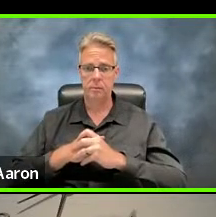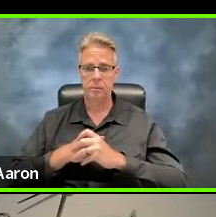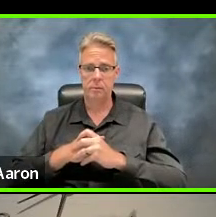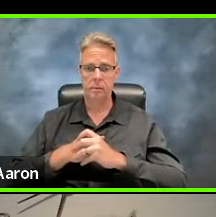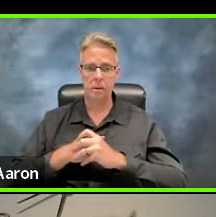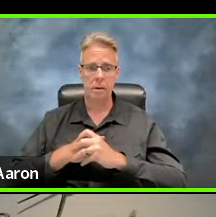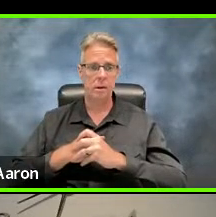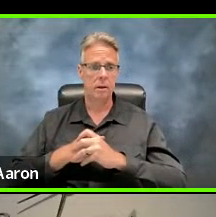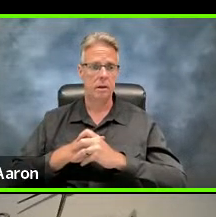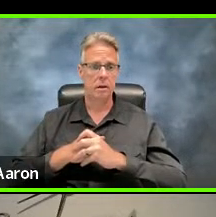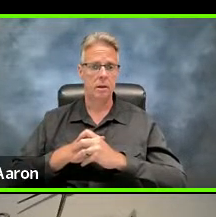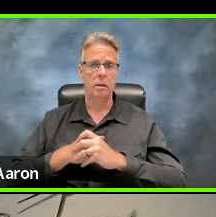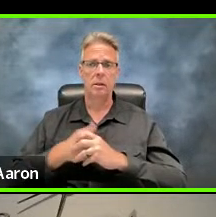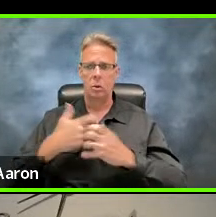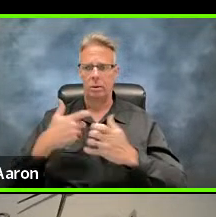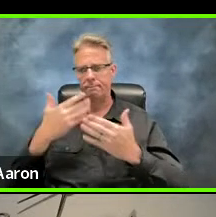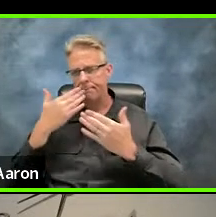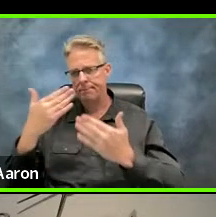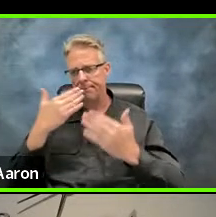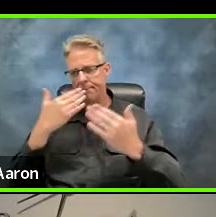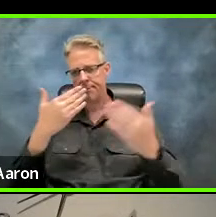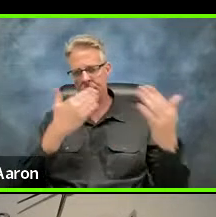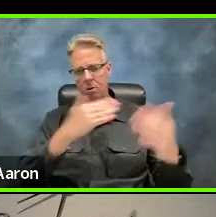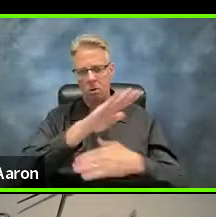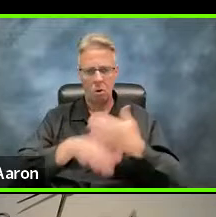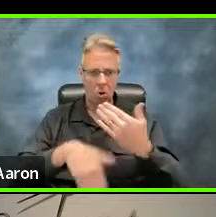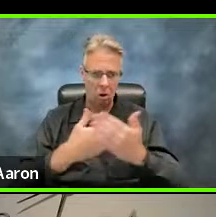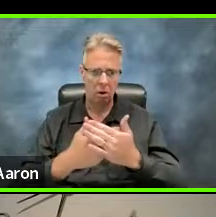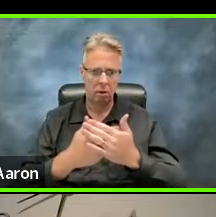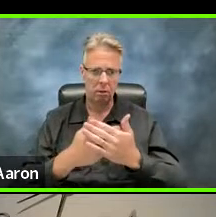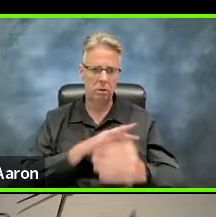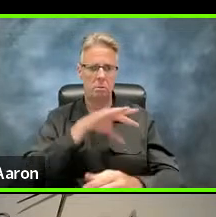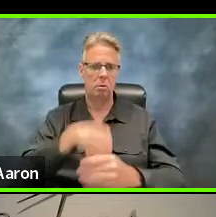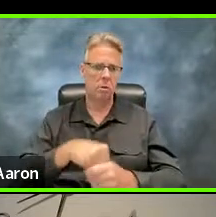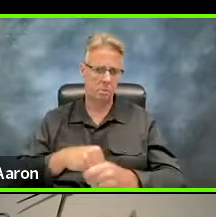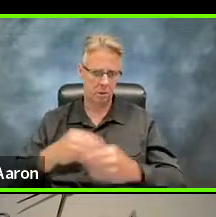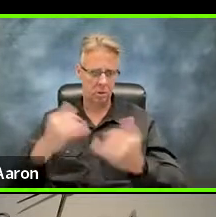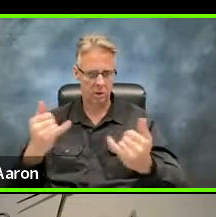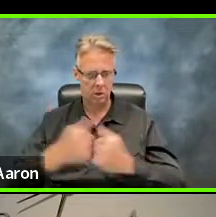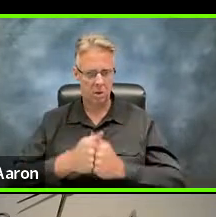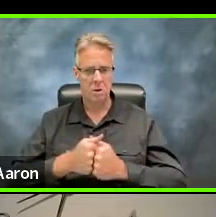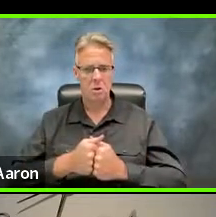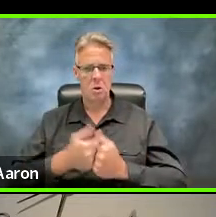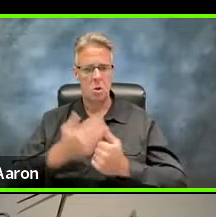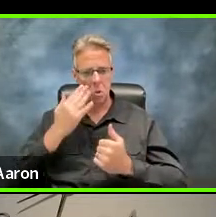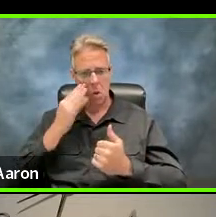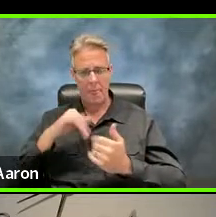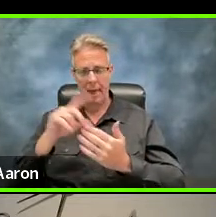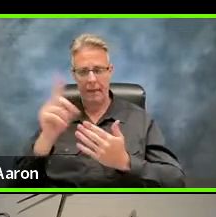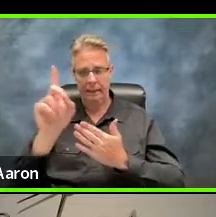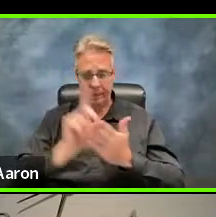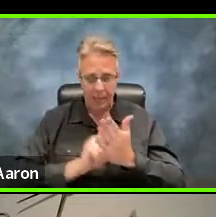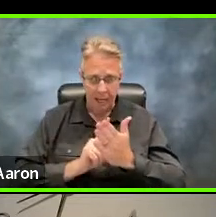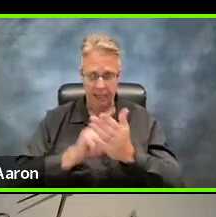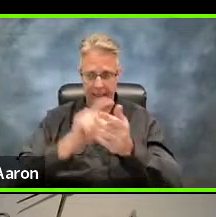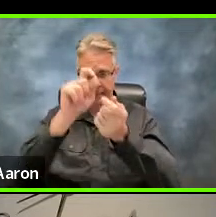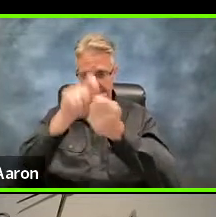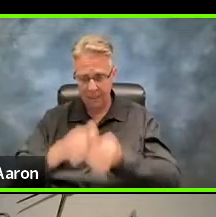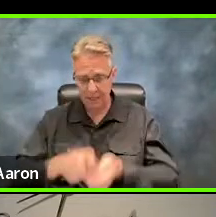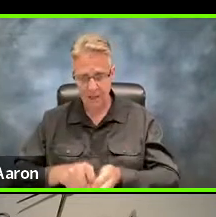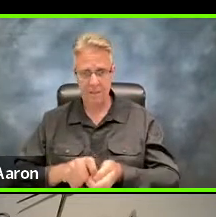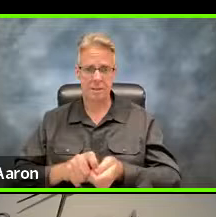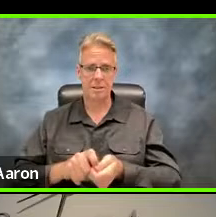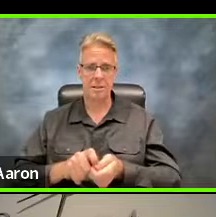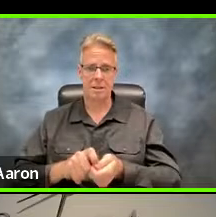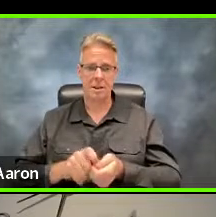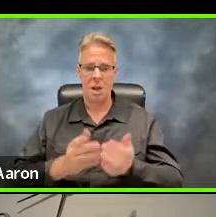So just want to thank everybody for participating. Going through the design details on screen